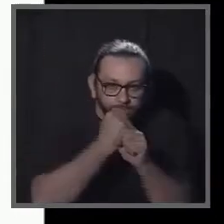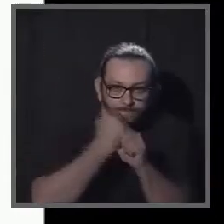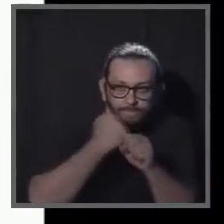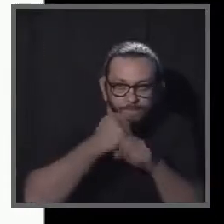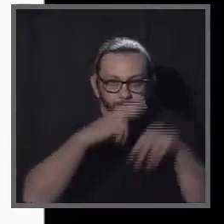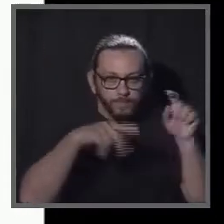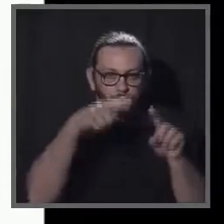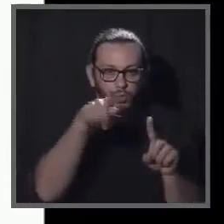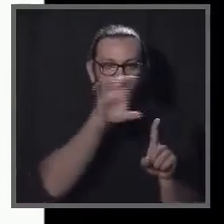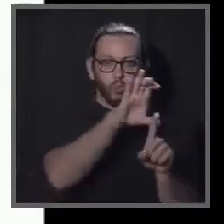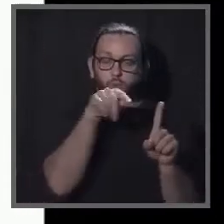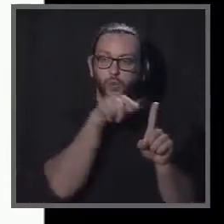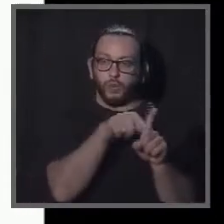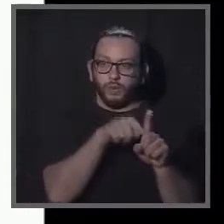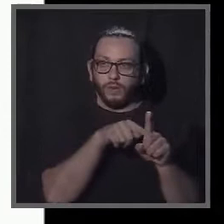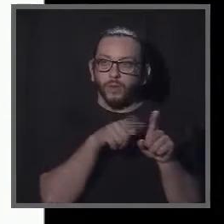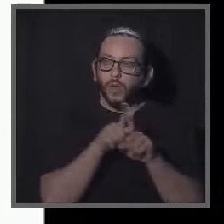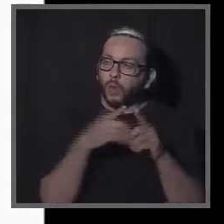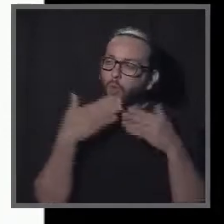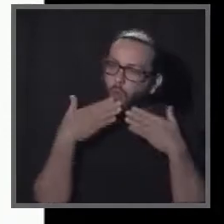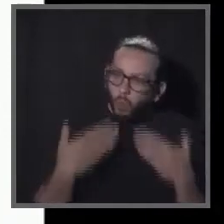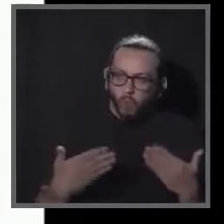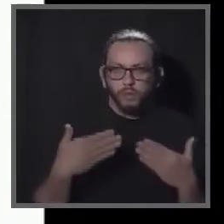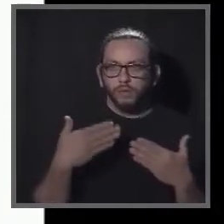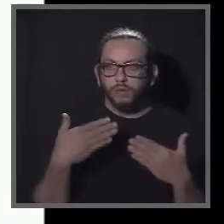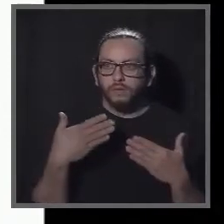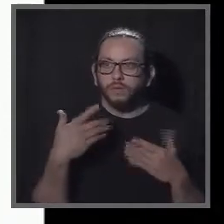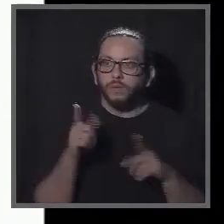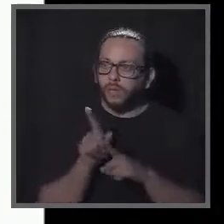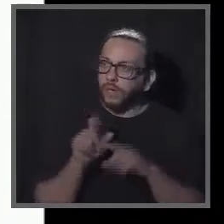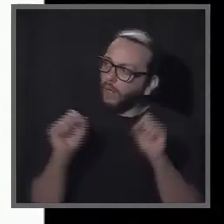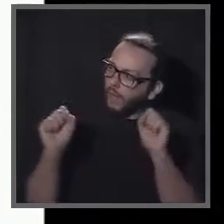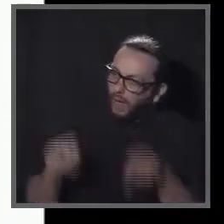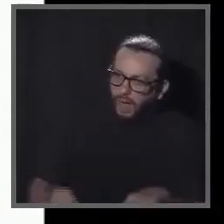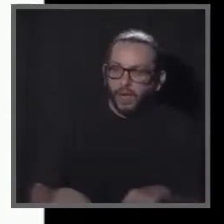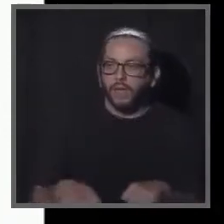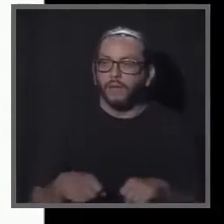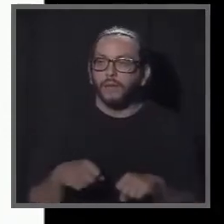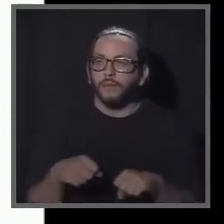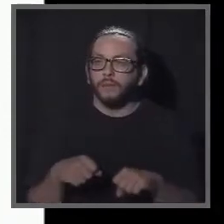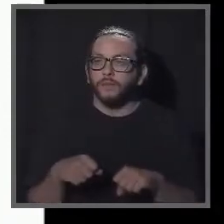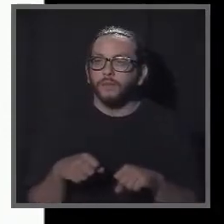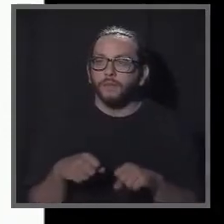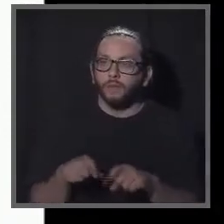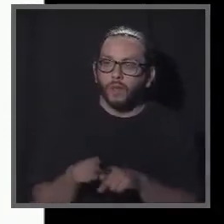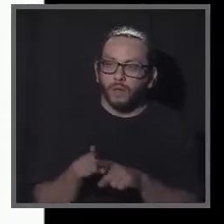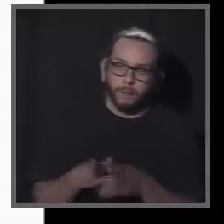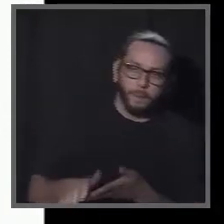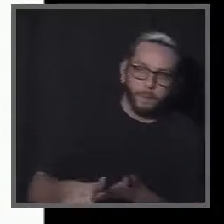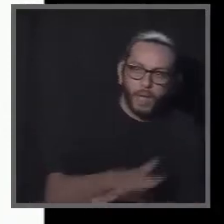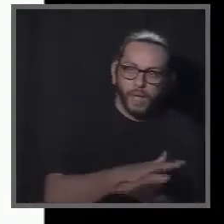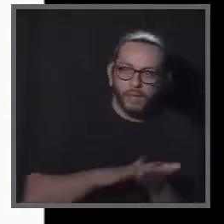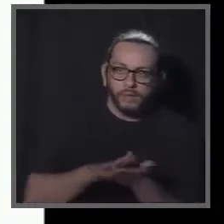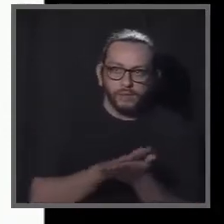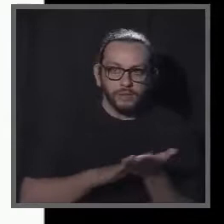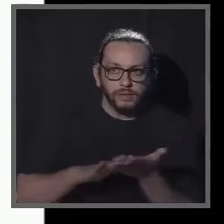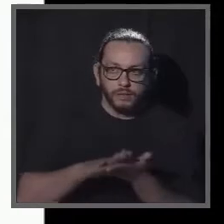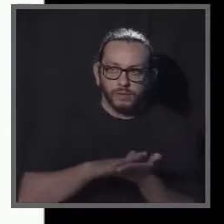permits culture to emerge from that context. And therefore we don't